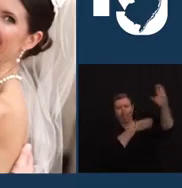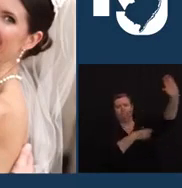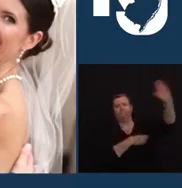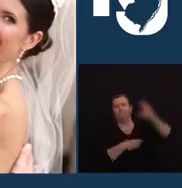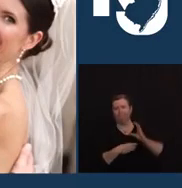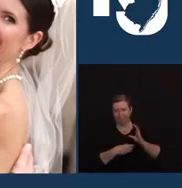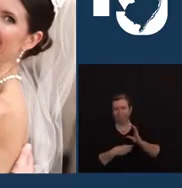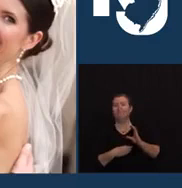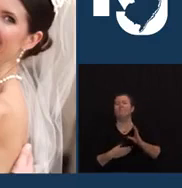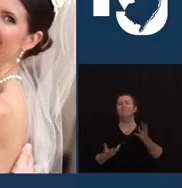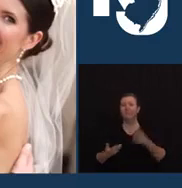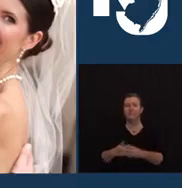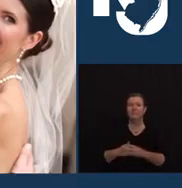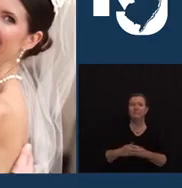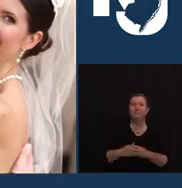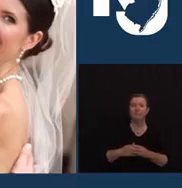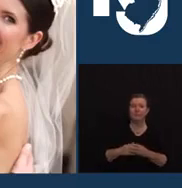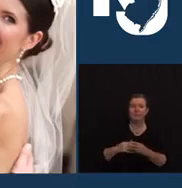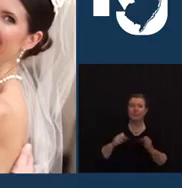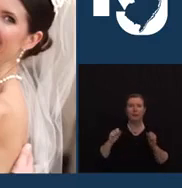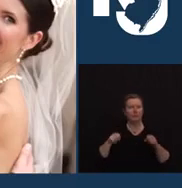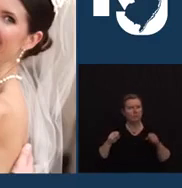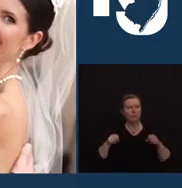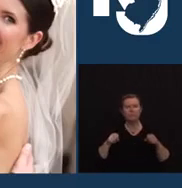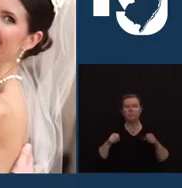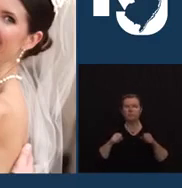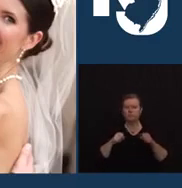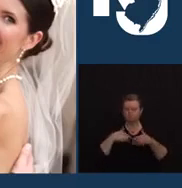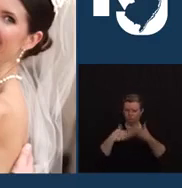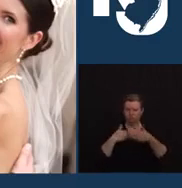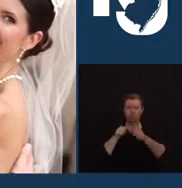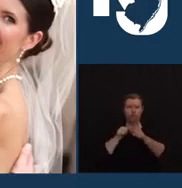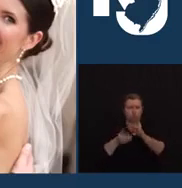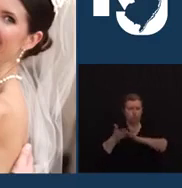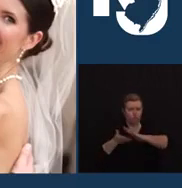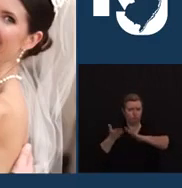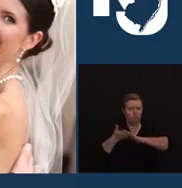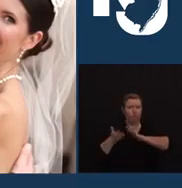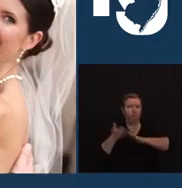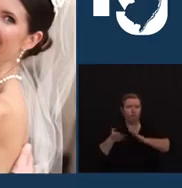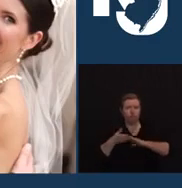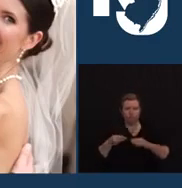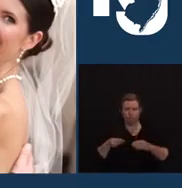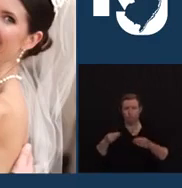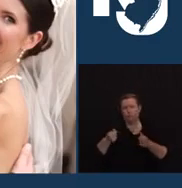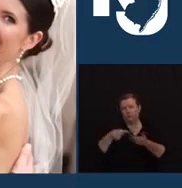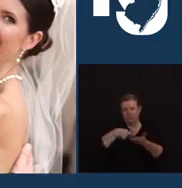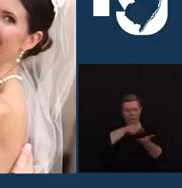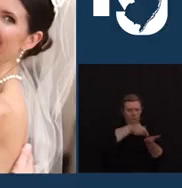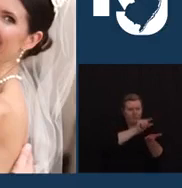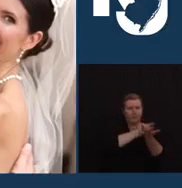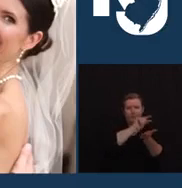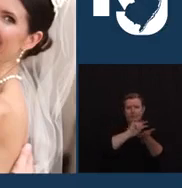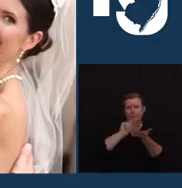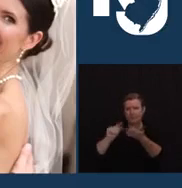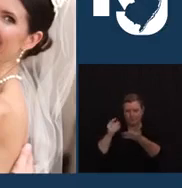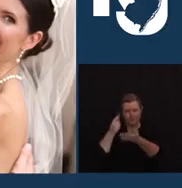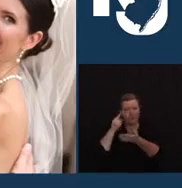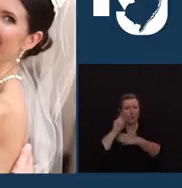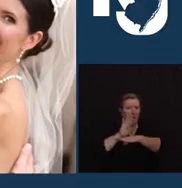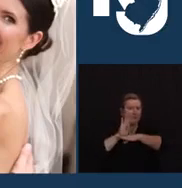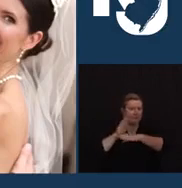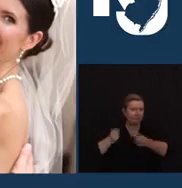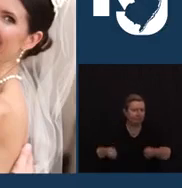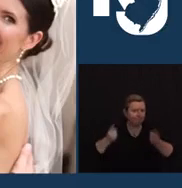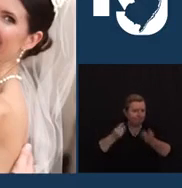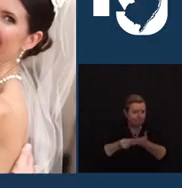been able to meet expenses and remain a vital part of the Hackettstown community. Last week, I had the great honor to